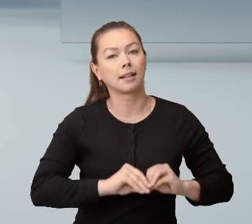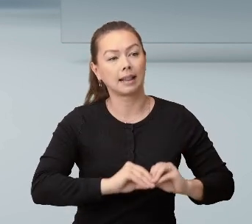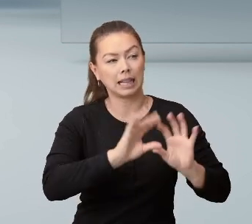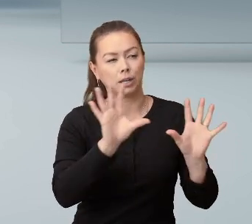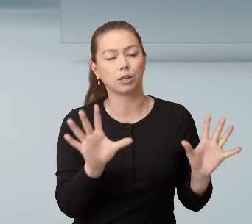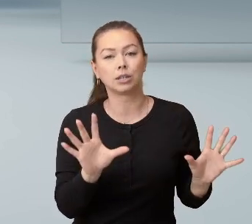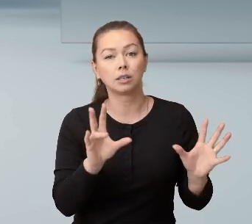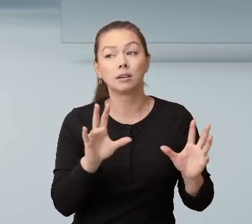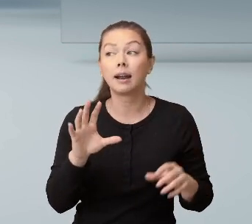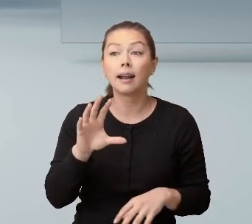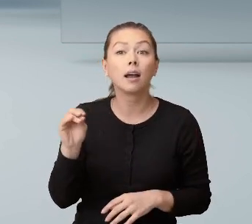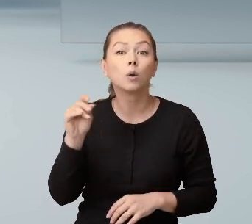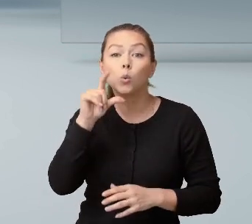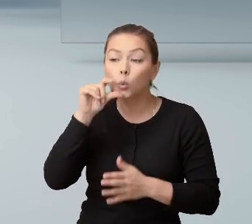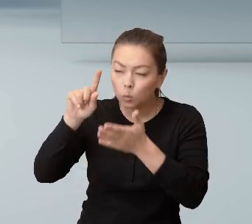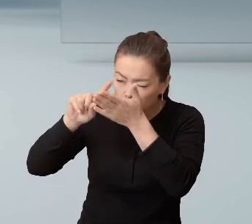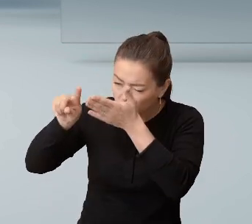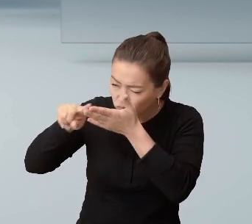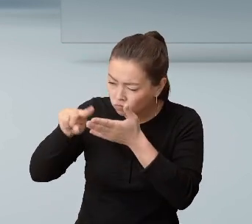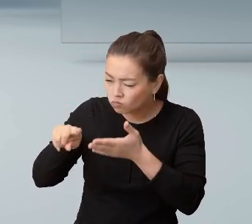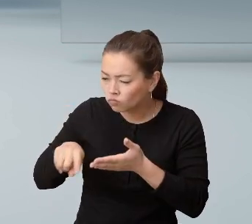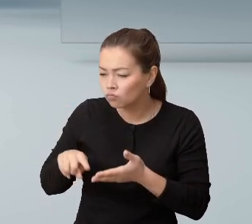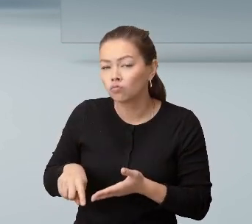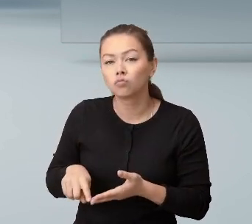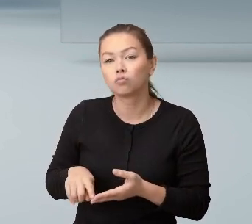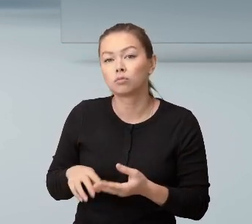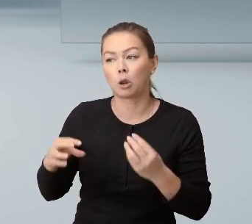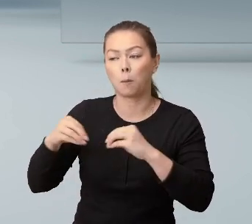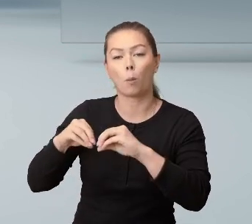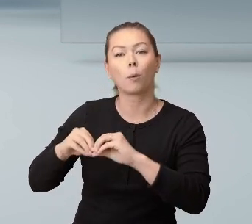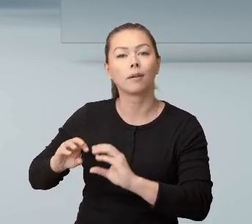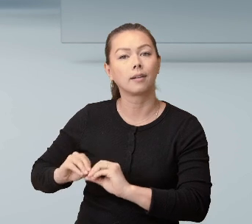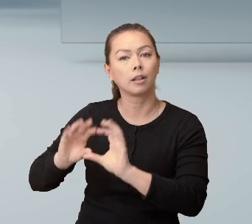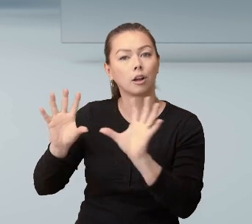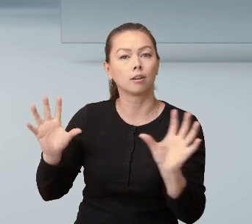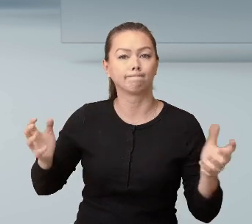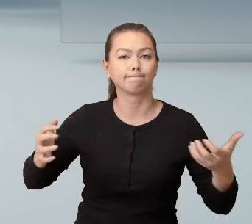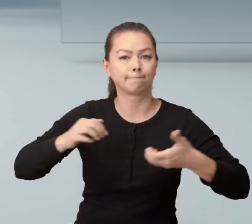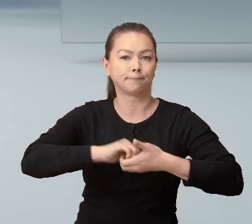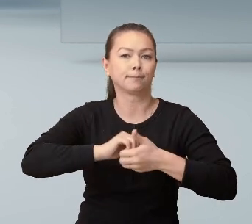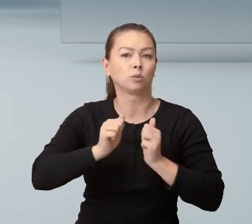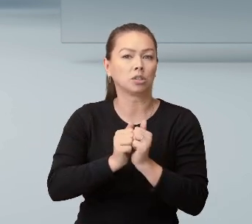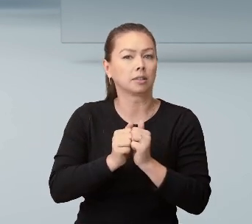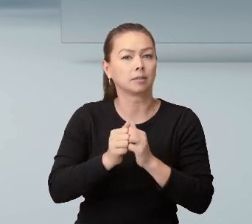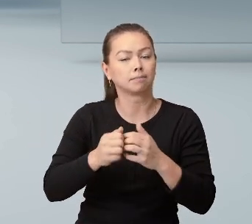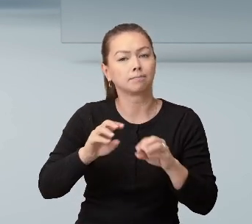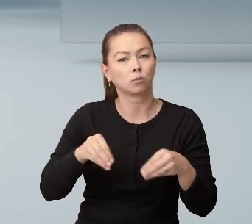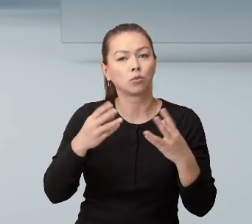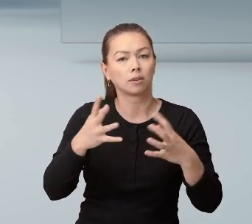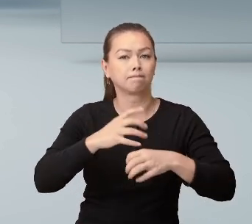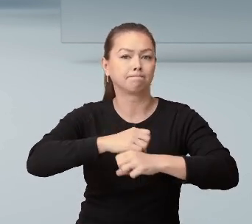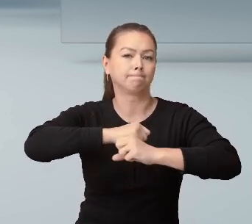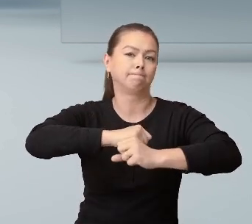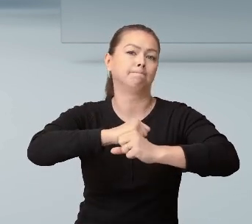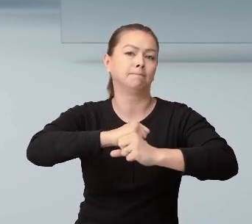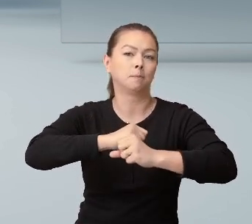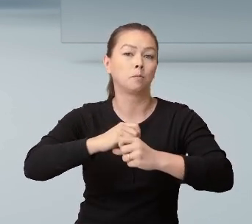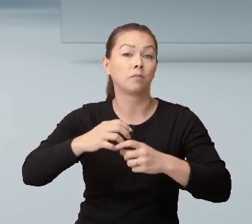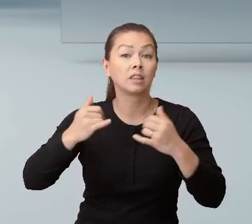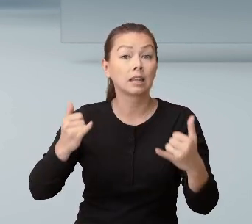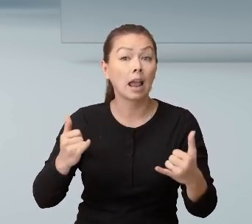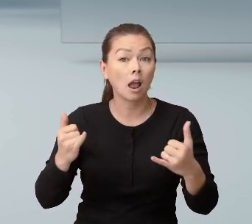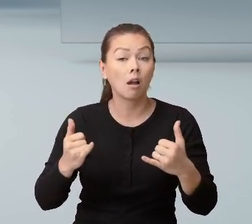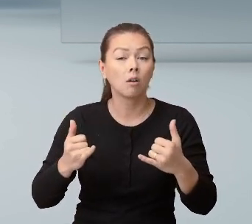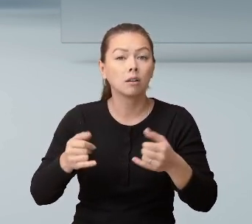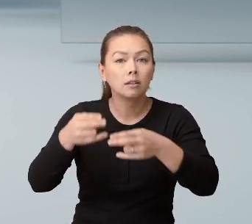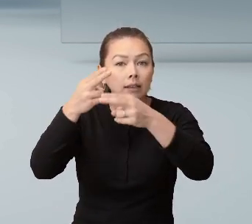security researchers that are working together to provide defenses across the industry. So with these